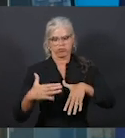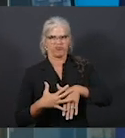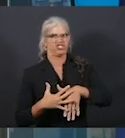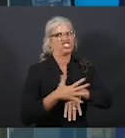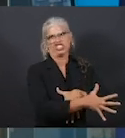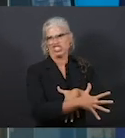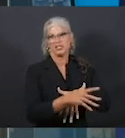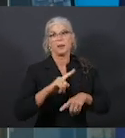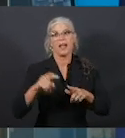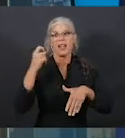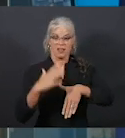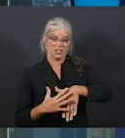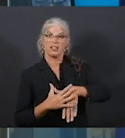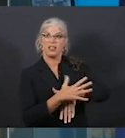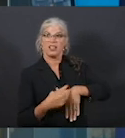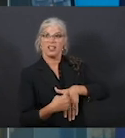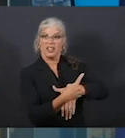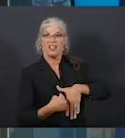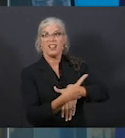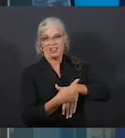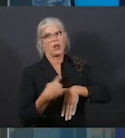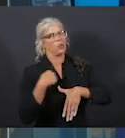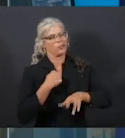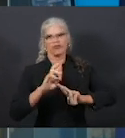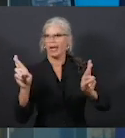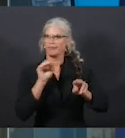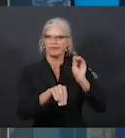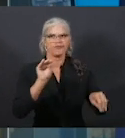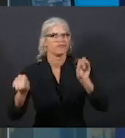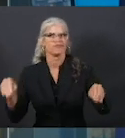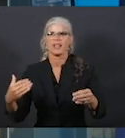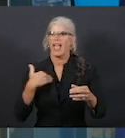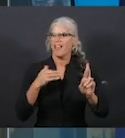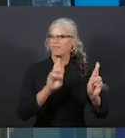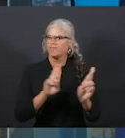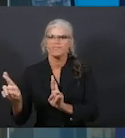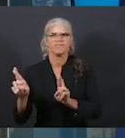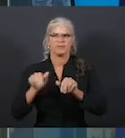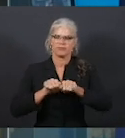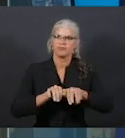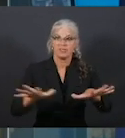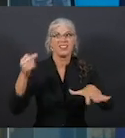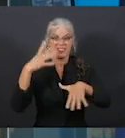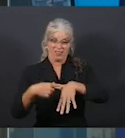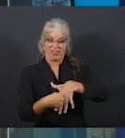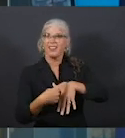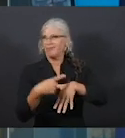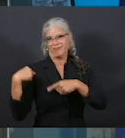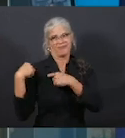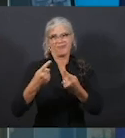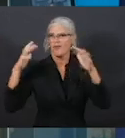the northern part of the state. We already have saturation in those areas, so you are going to be